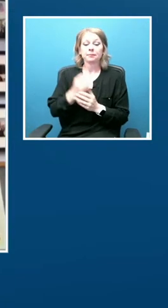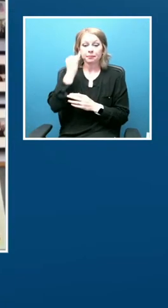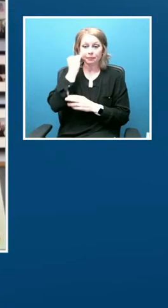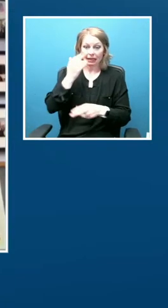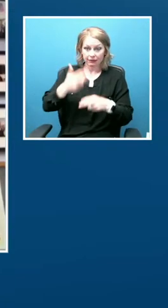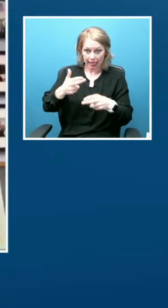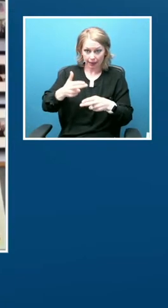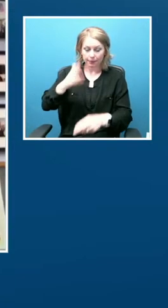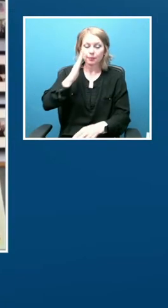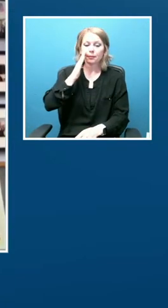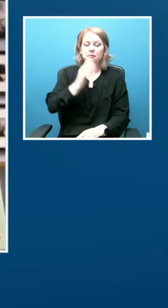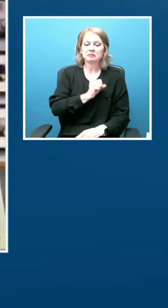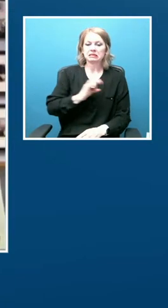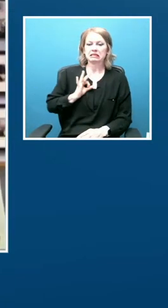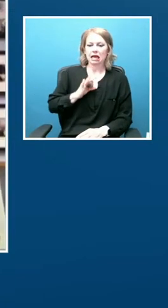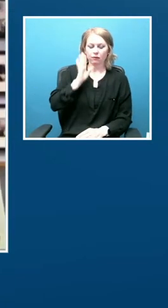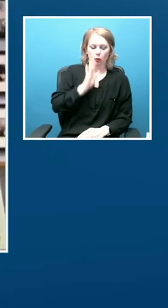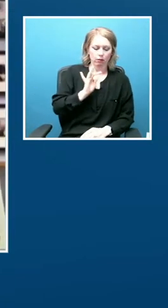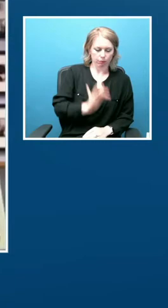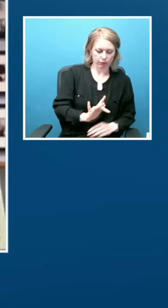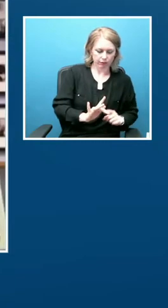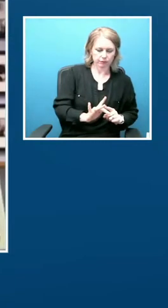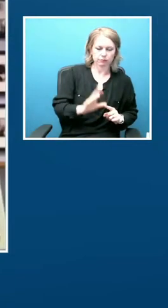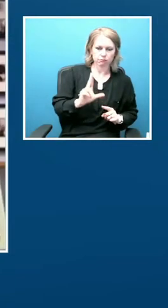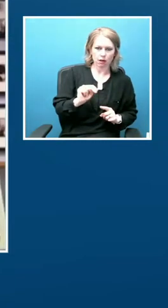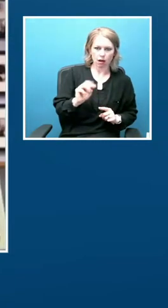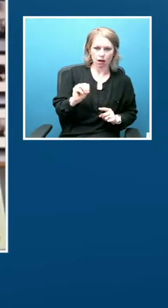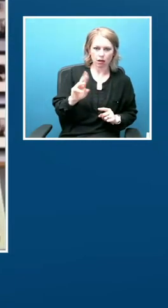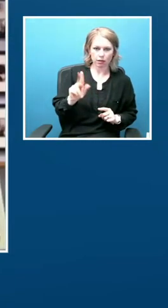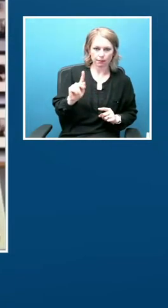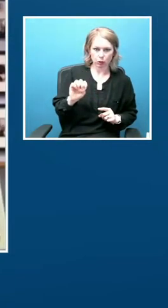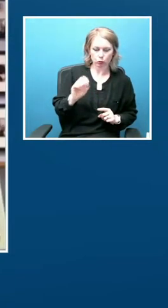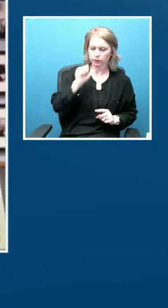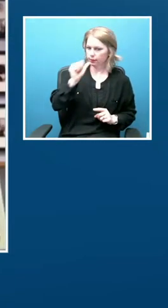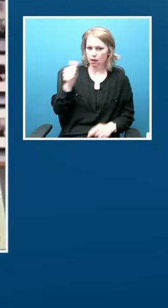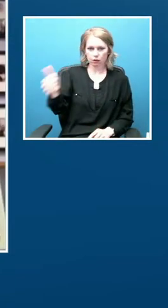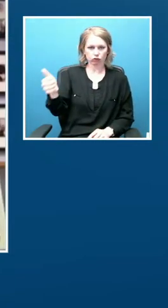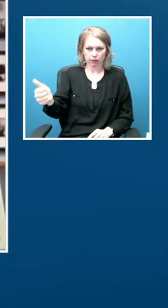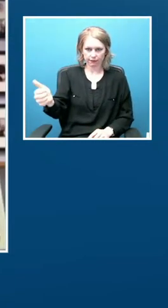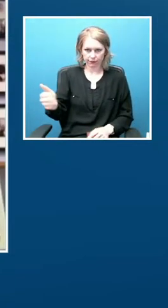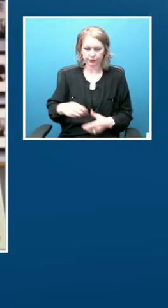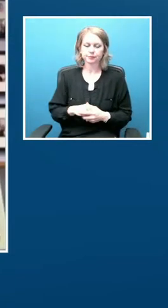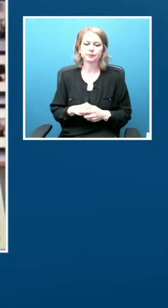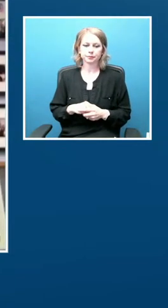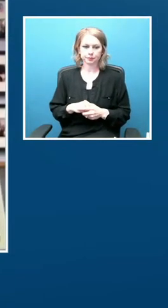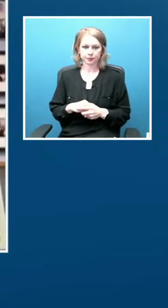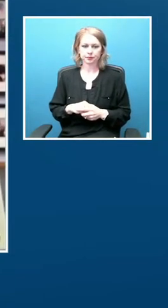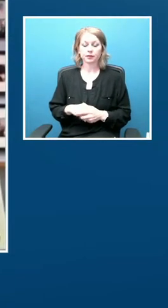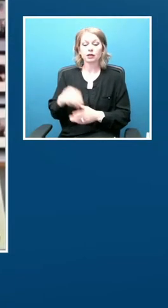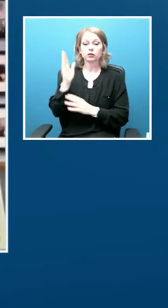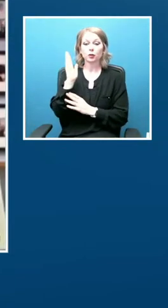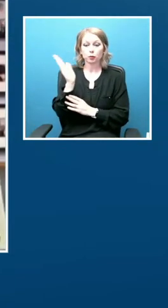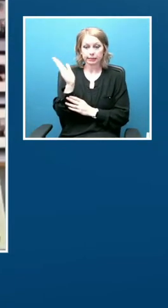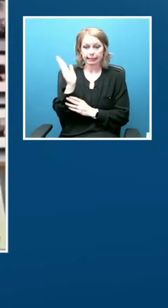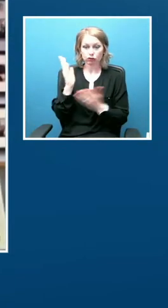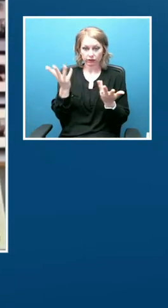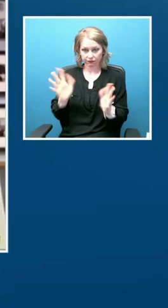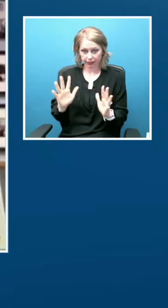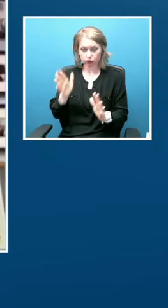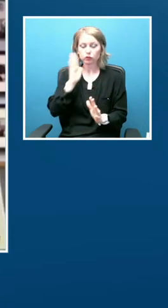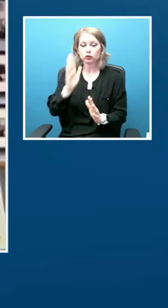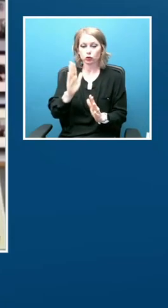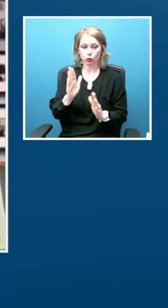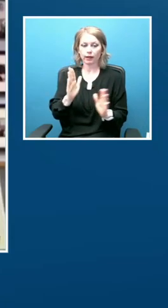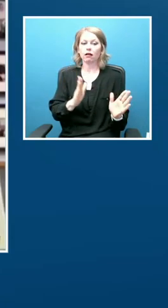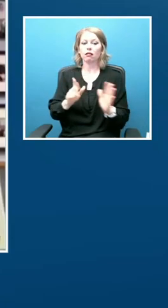by the staff. After the presentation, we will move to debate, during which time credential committee members